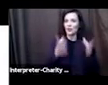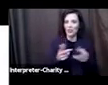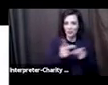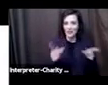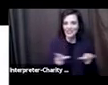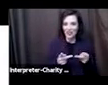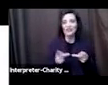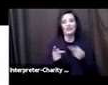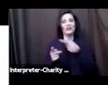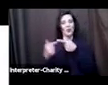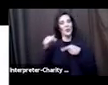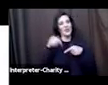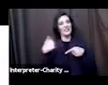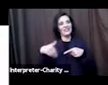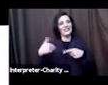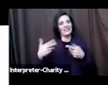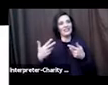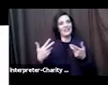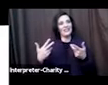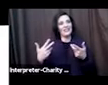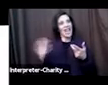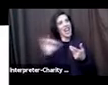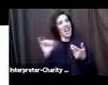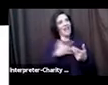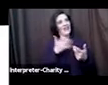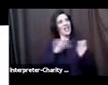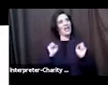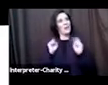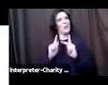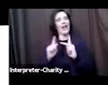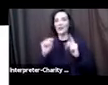very, very like a homecoming for me.